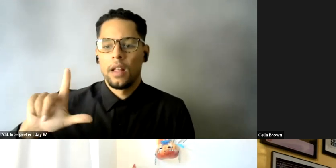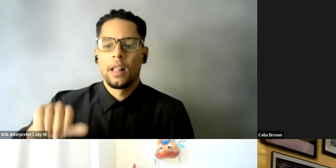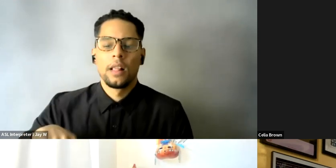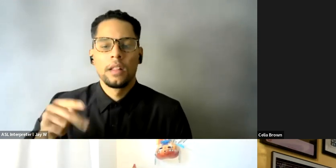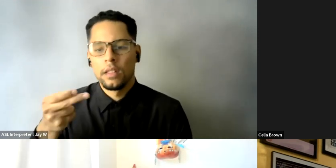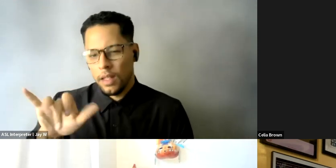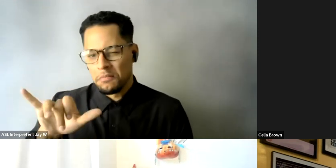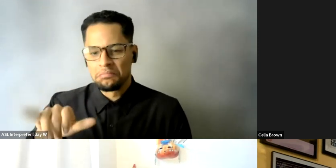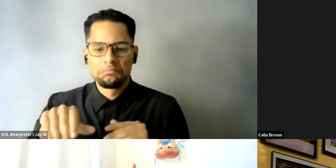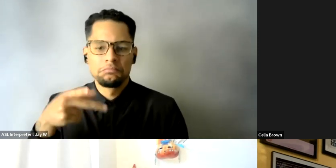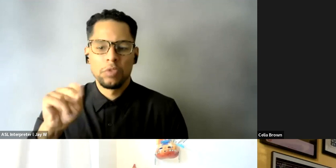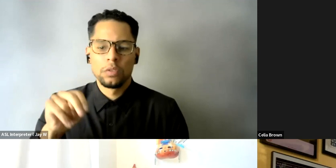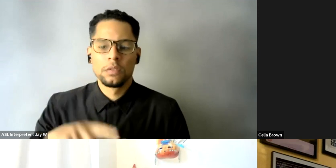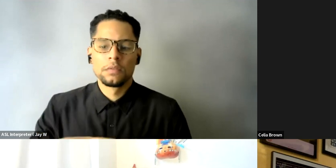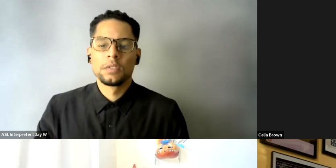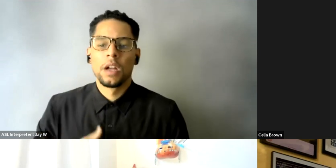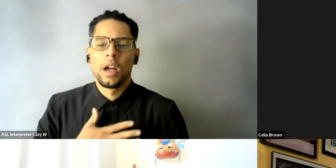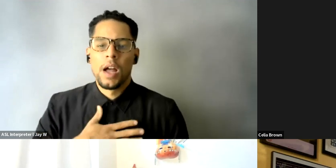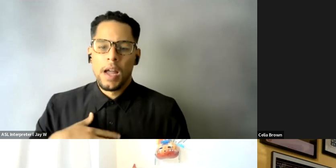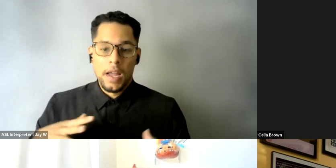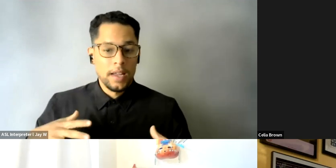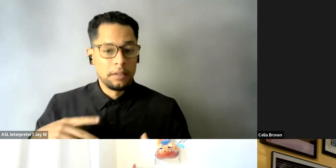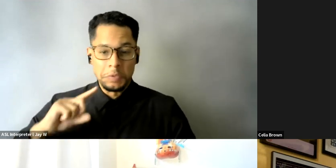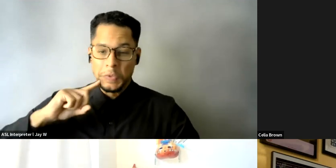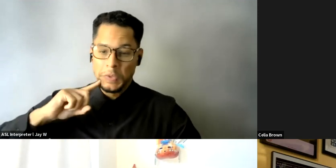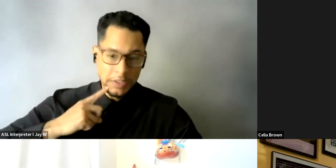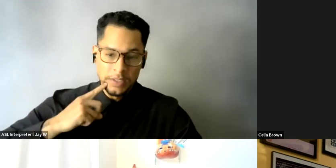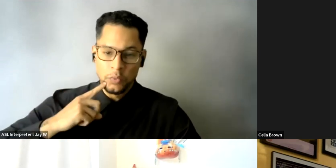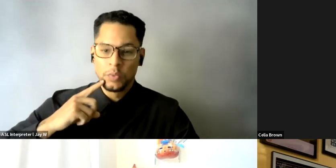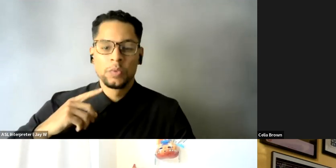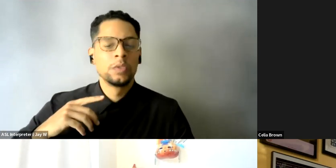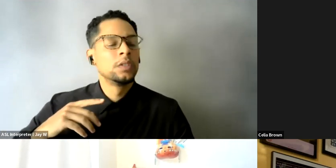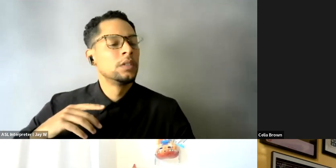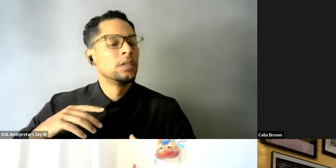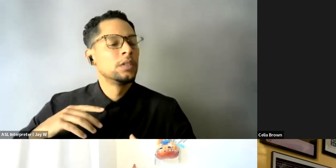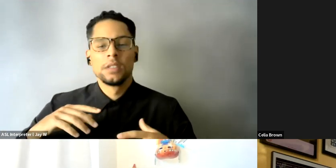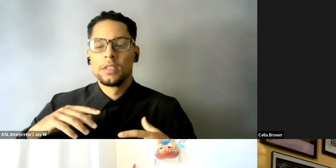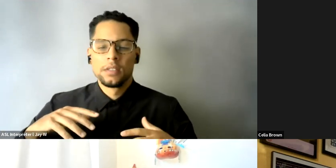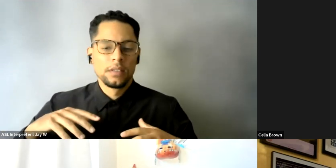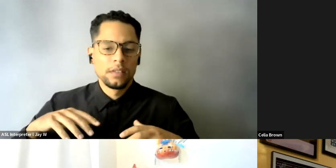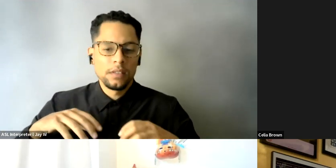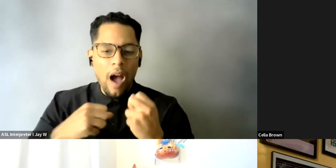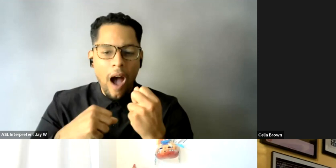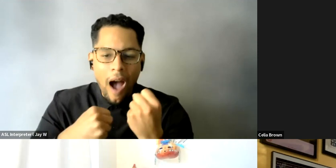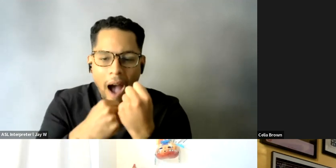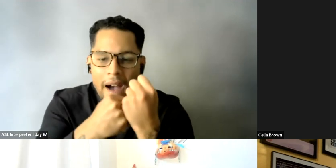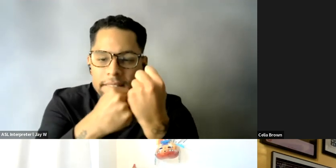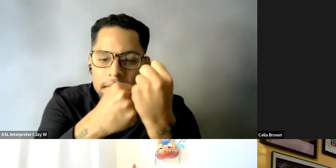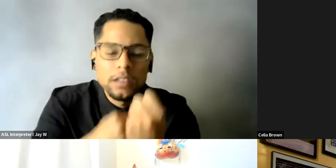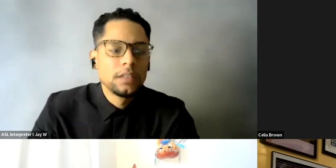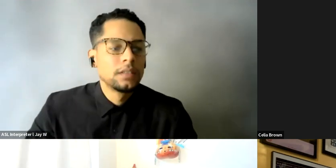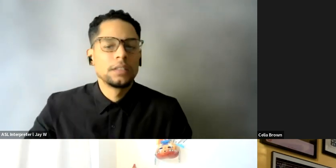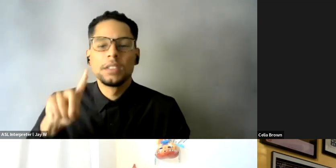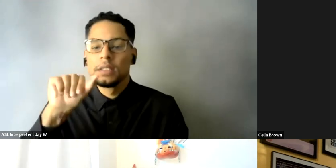I am a mad activist, disability rights activist. I come from this space, from the